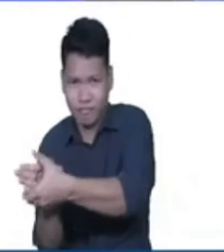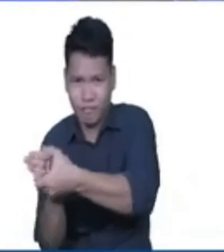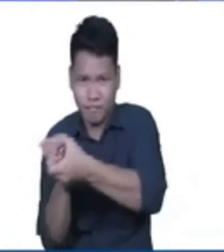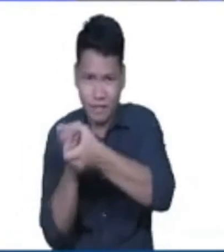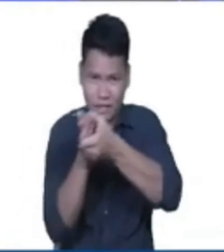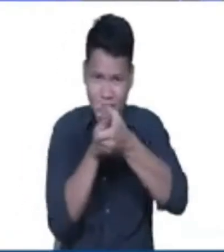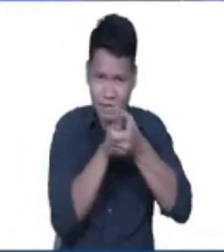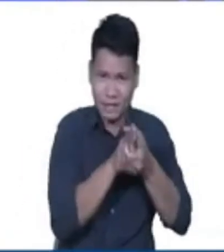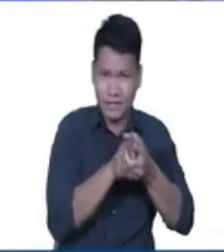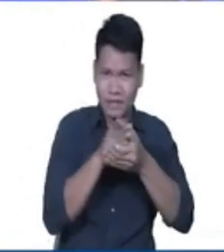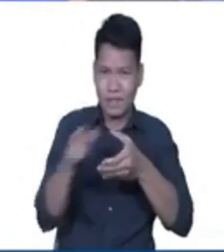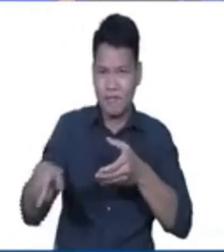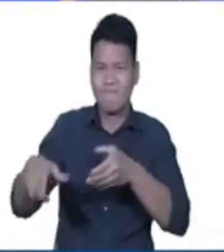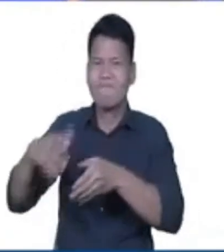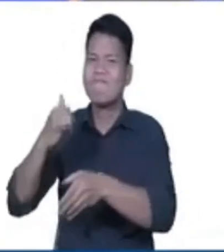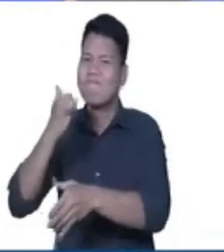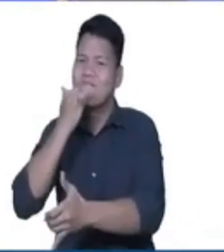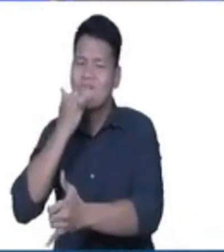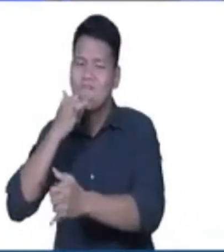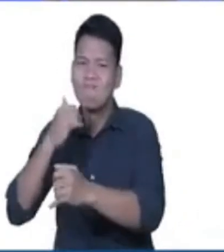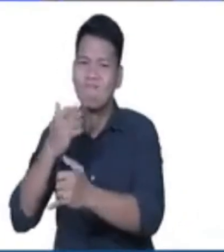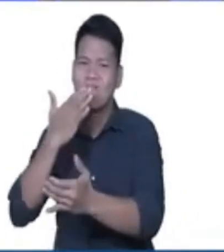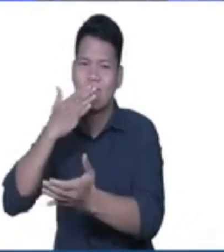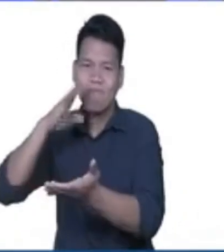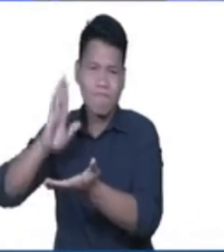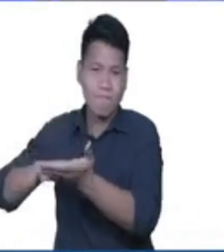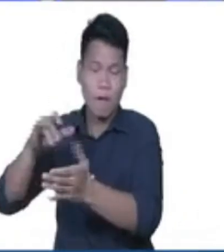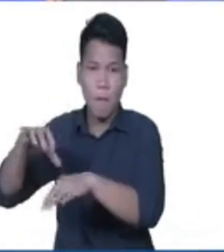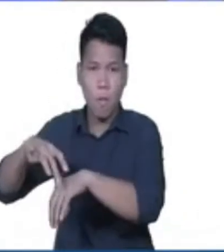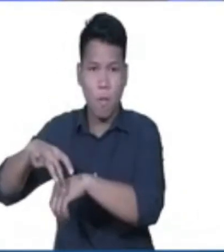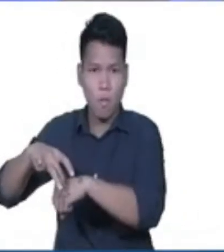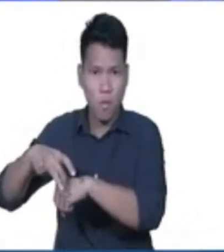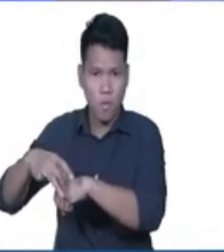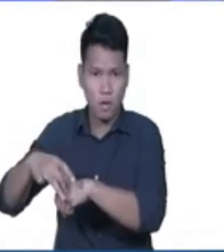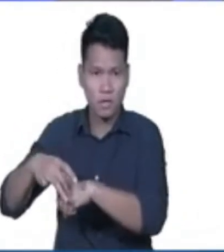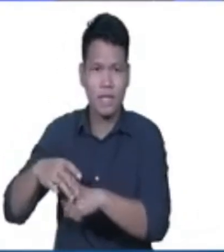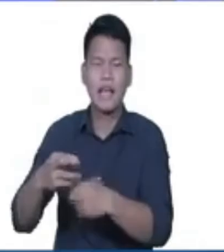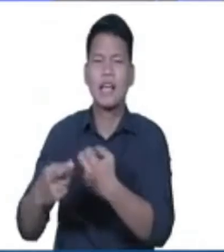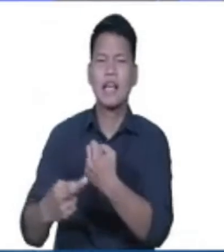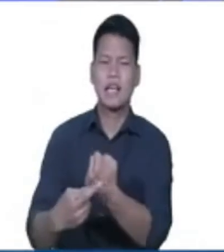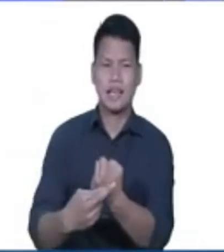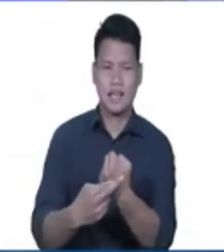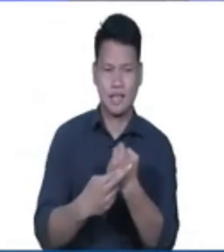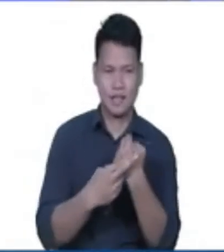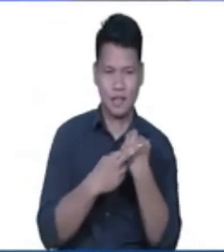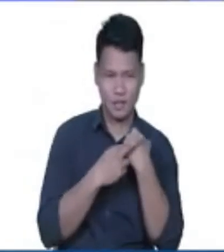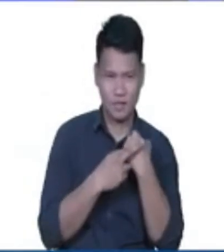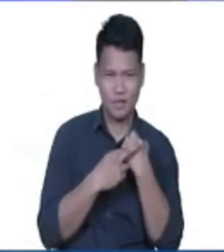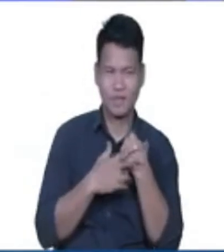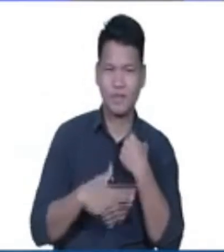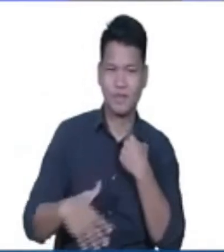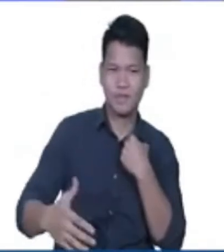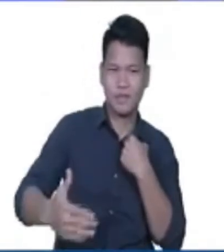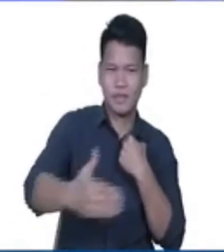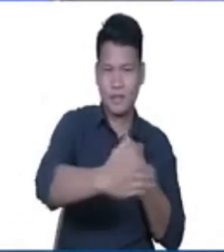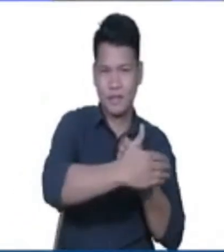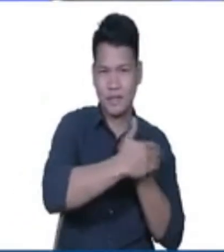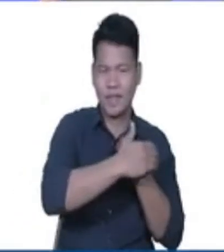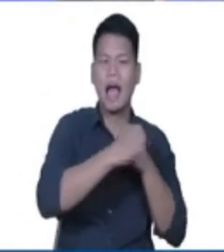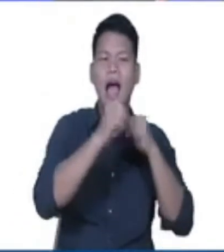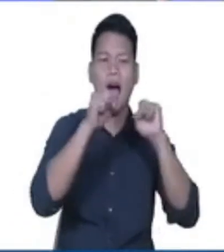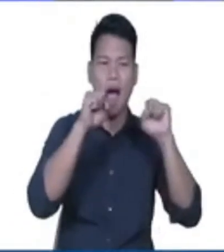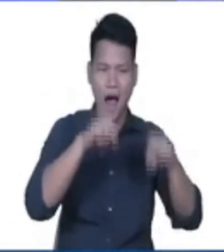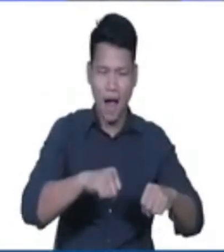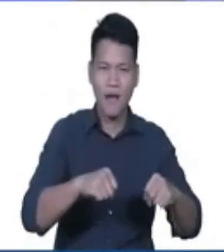and He will give us life in order to rescue you and me from this